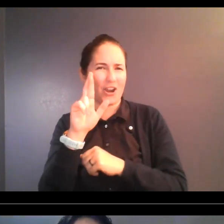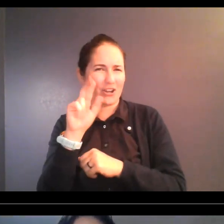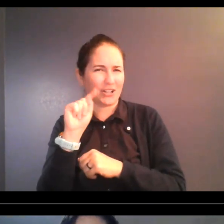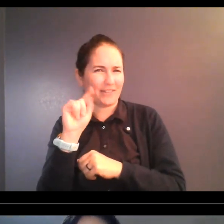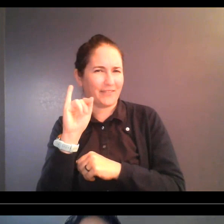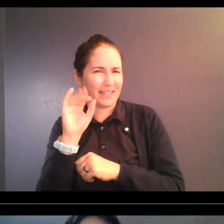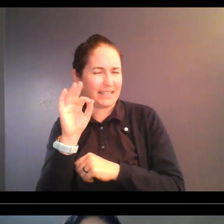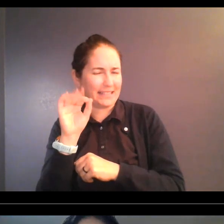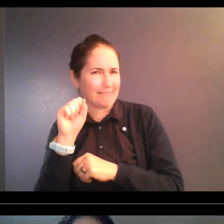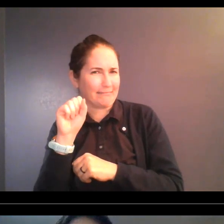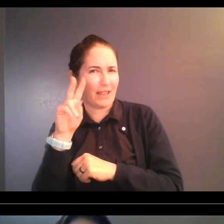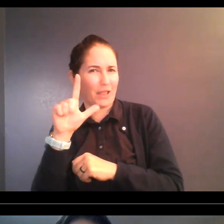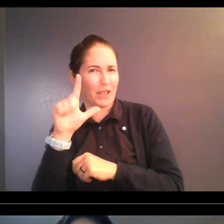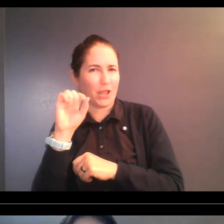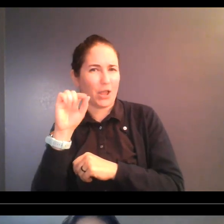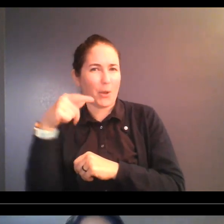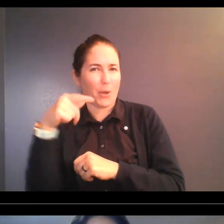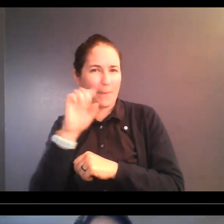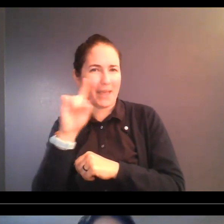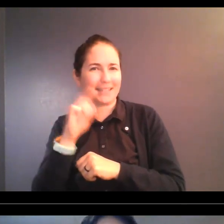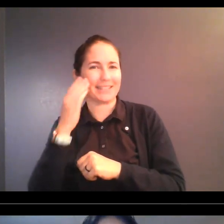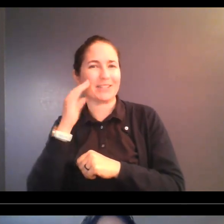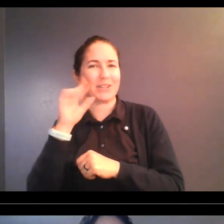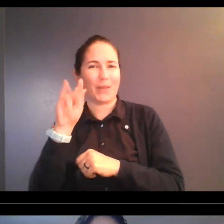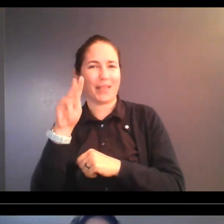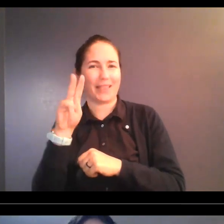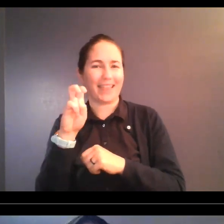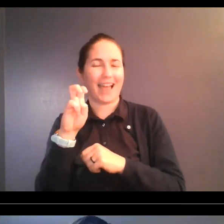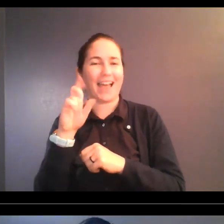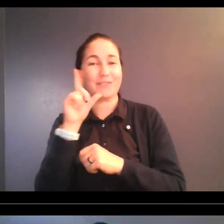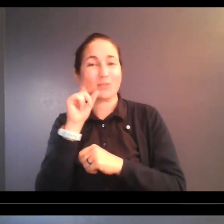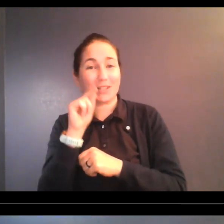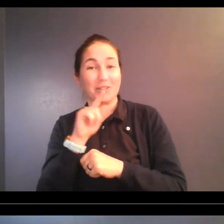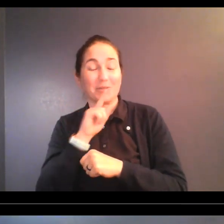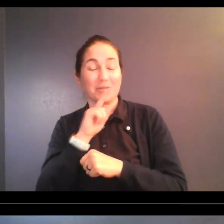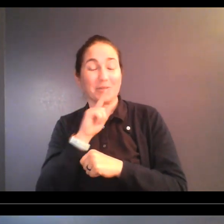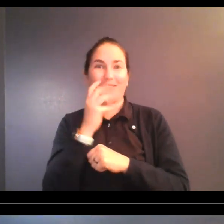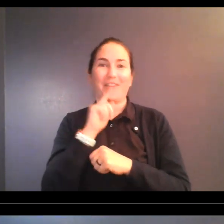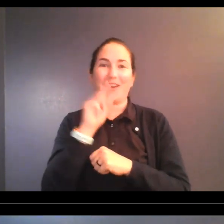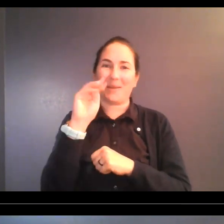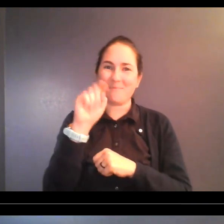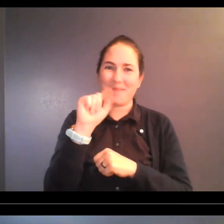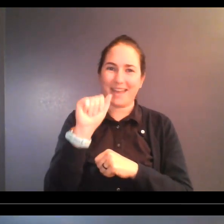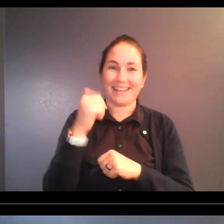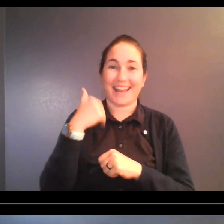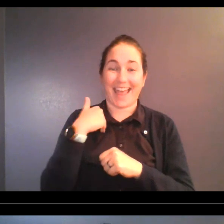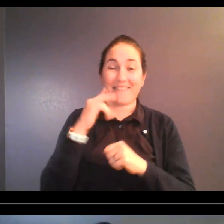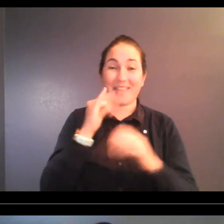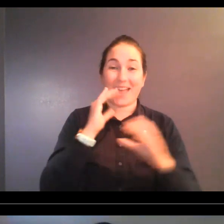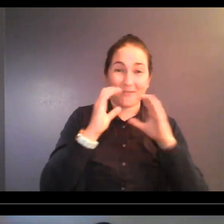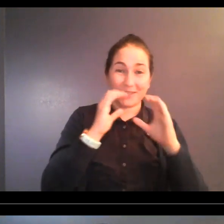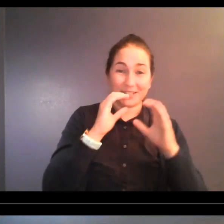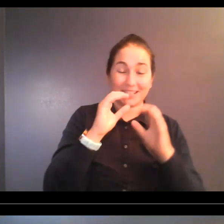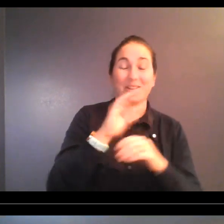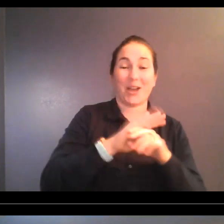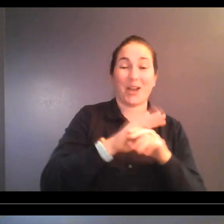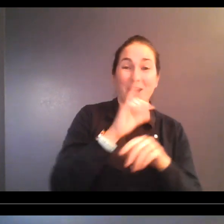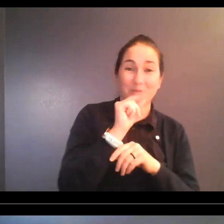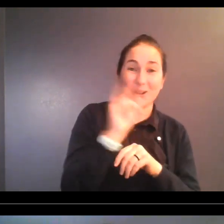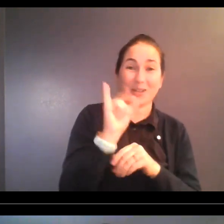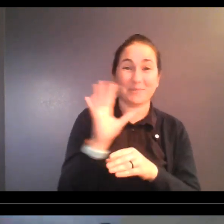this thing and having a conversation about how meta it is to be having a conversation on Linguist Twitter while being panelists in a webinar